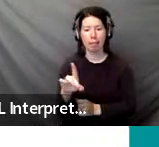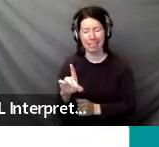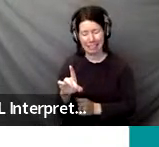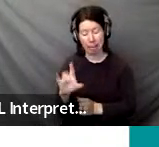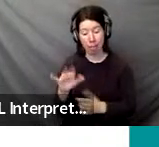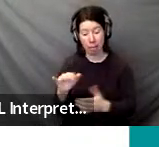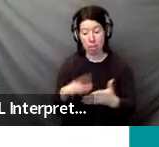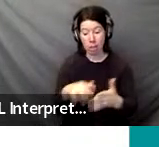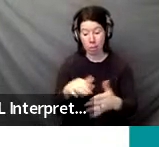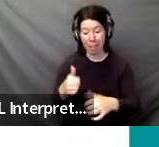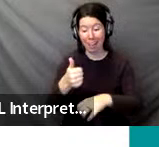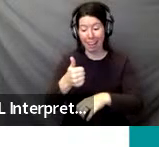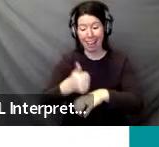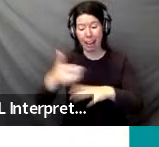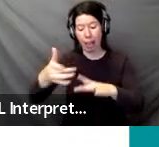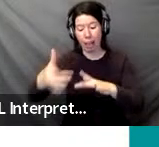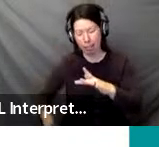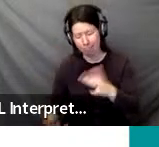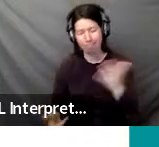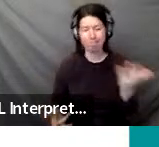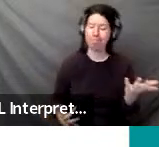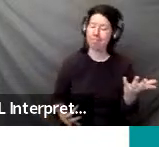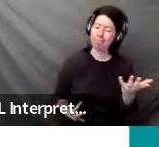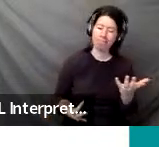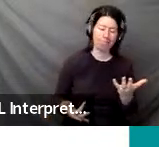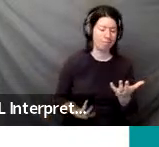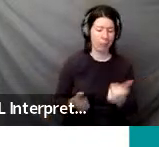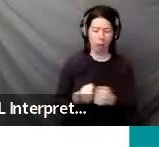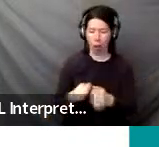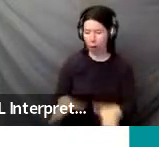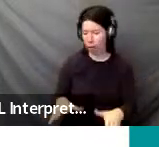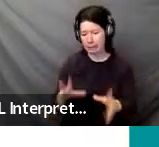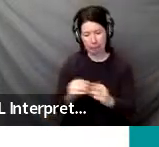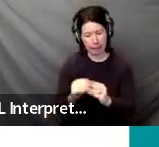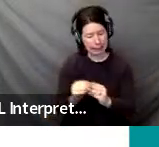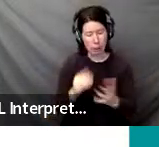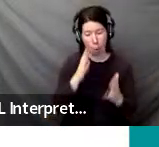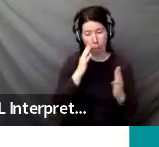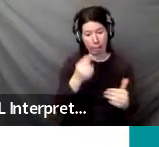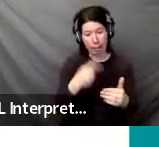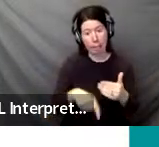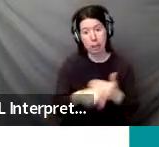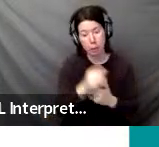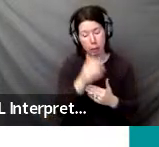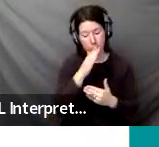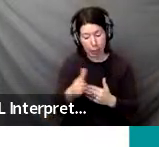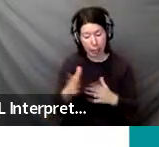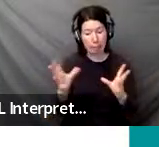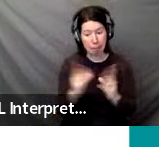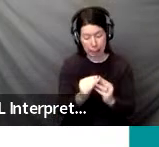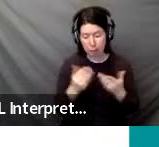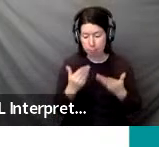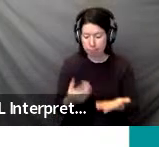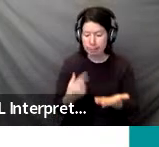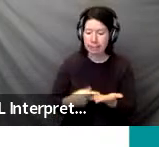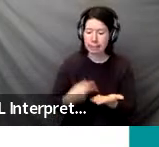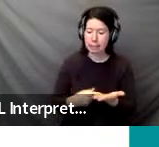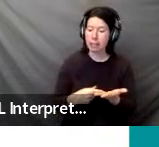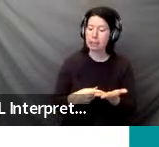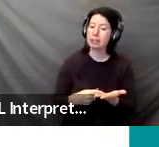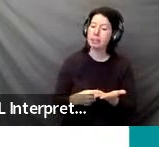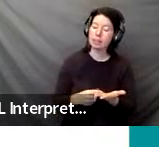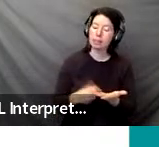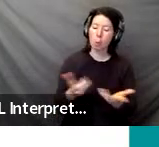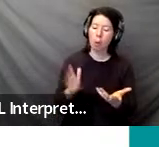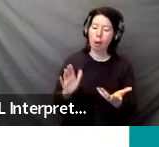fell off the calendar, but we're going to get that done hopefully next week to talk about what are the needs of